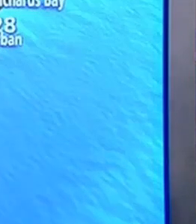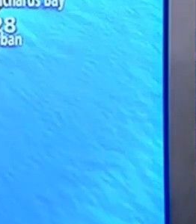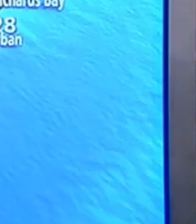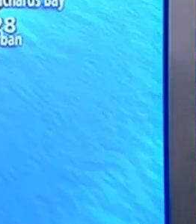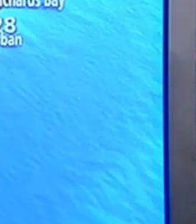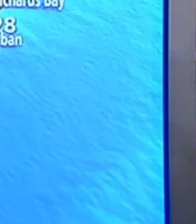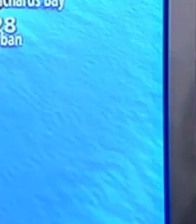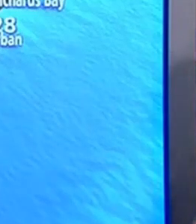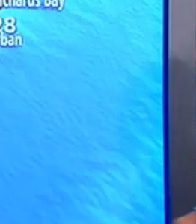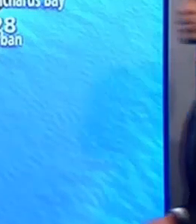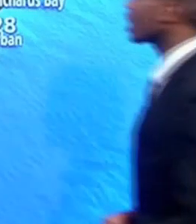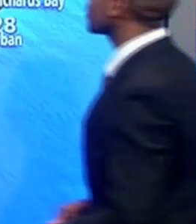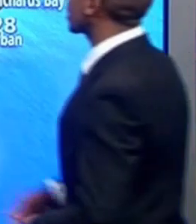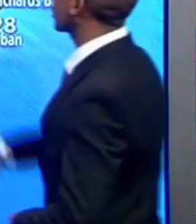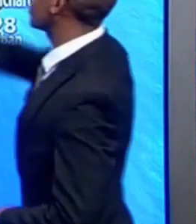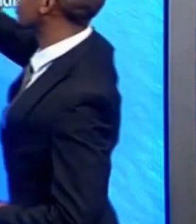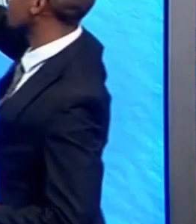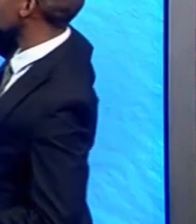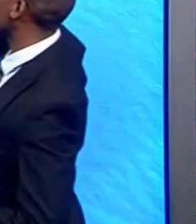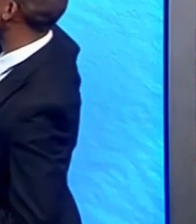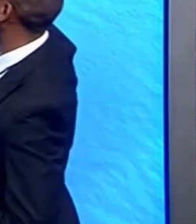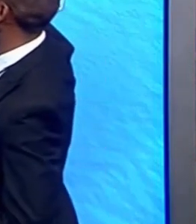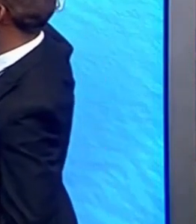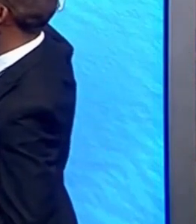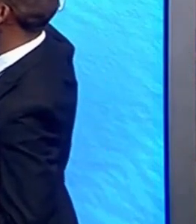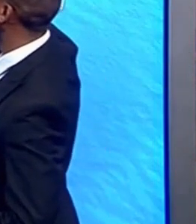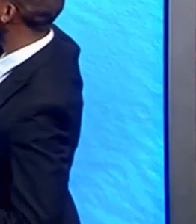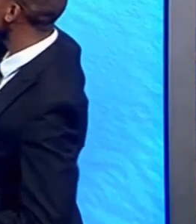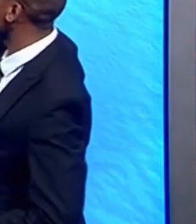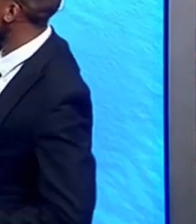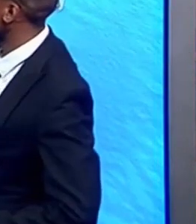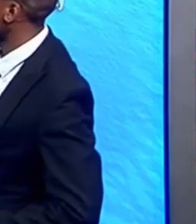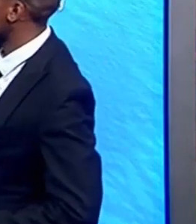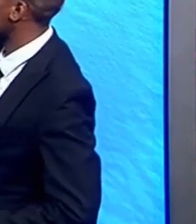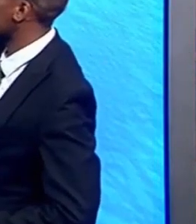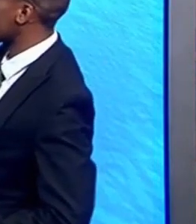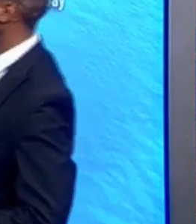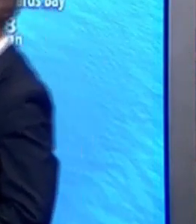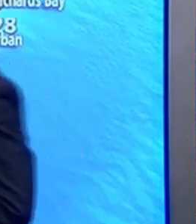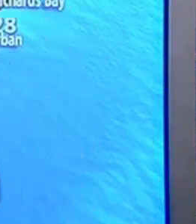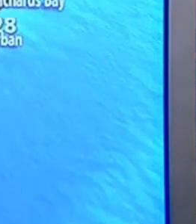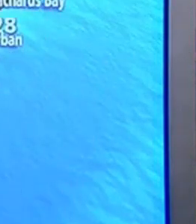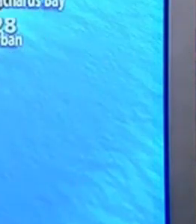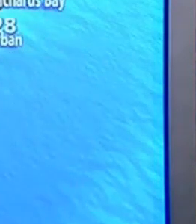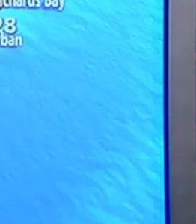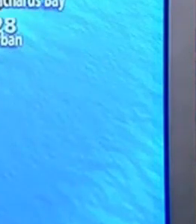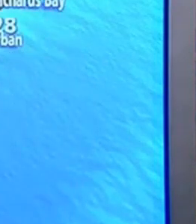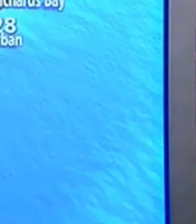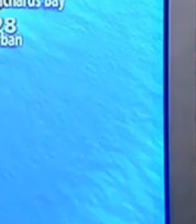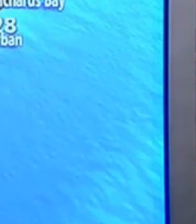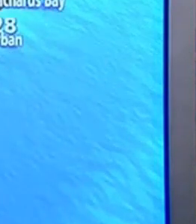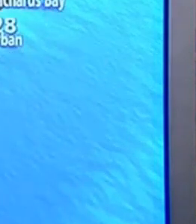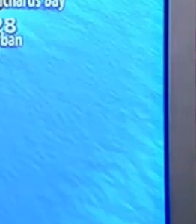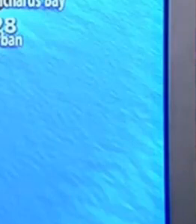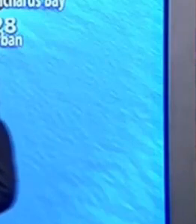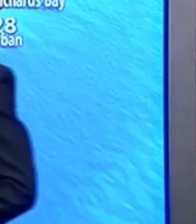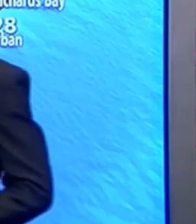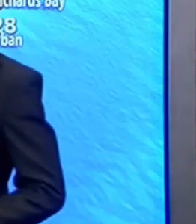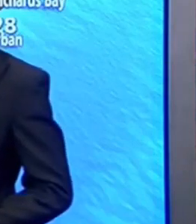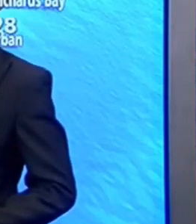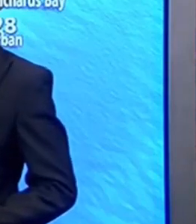di tla ema ga magareng mo go bontšha gore go tla ruthela ga magareng re lebeletse gona ka kwagola Pretoria Johannesburg dikarolo tša gona ka kwagola Bloemfontein e fela re lebeletse gona ka kwagola Cape Town